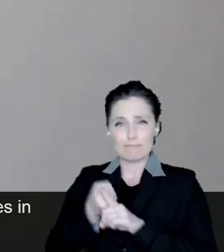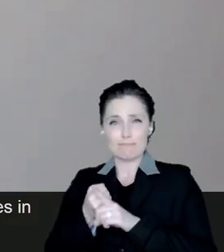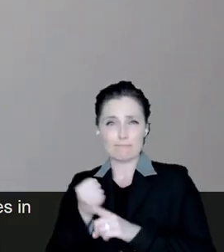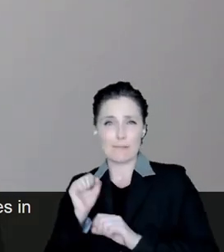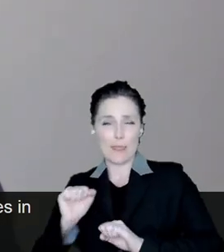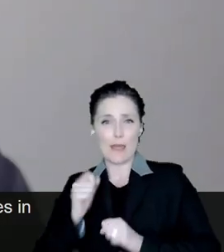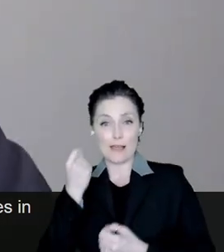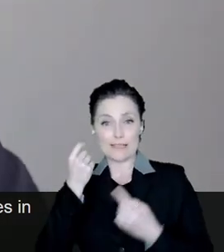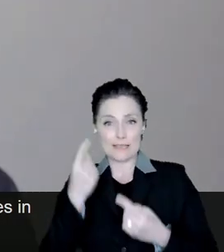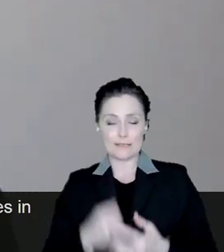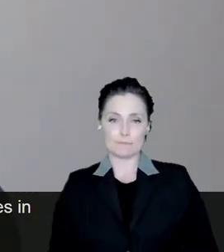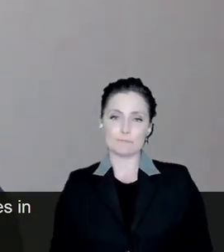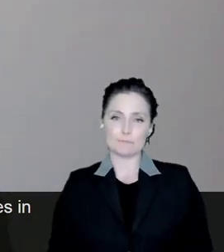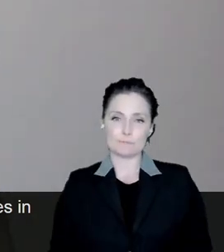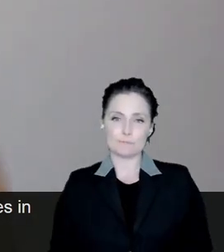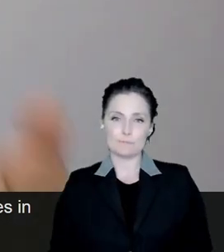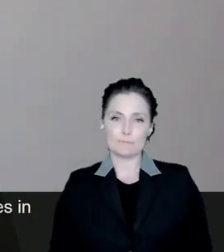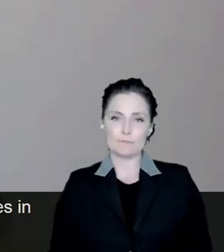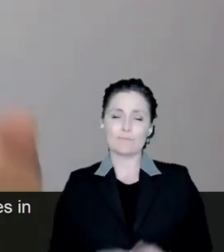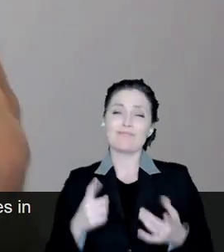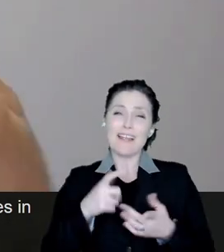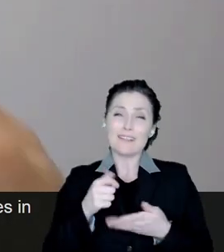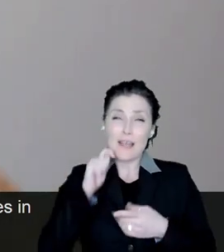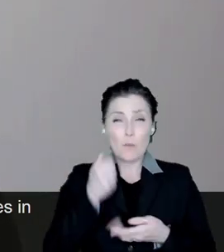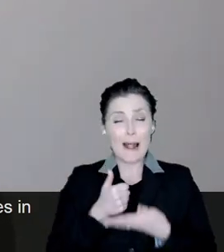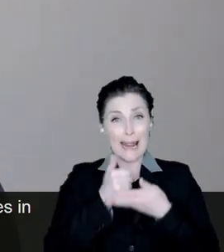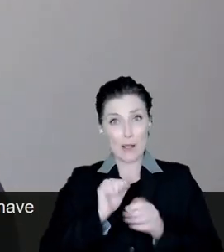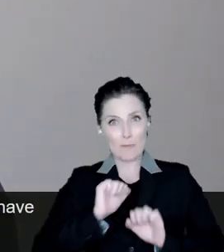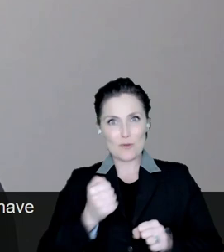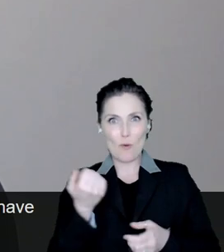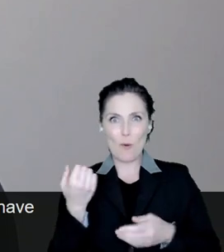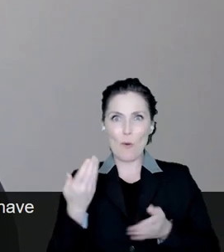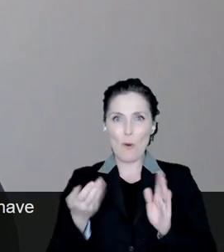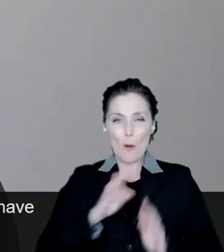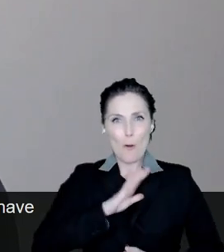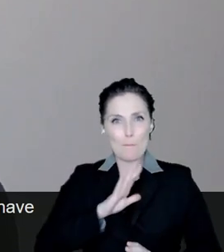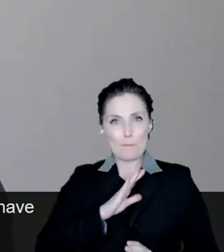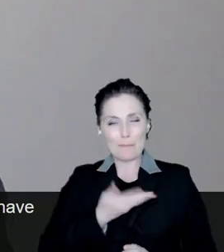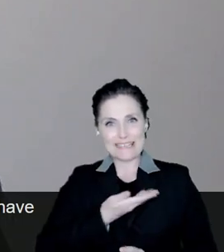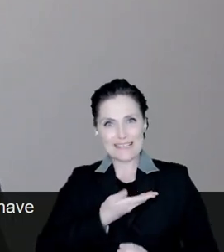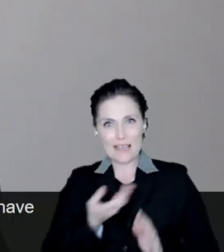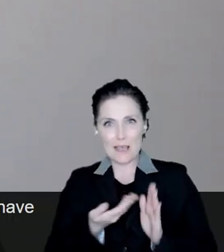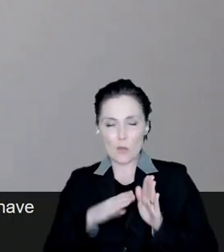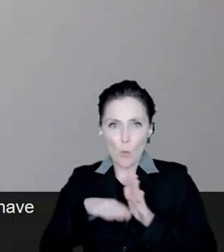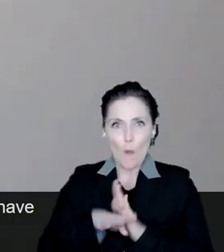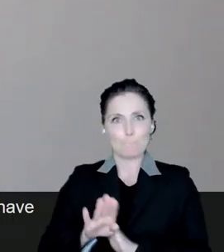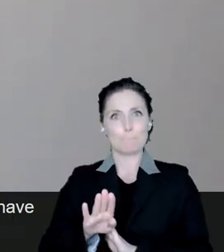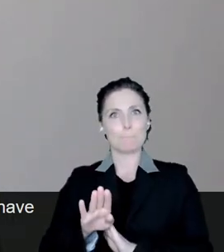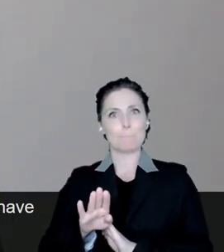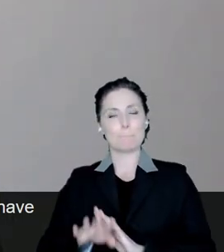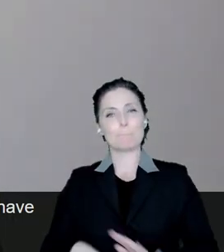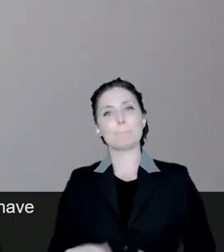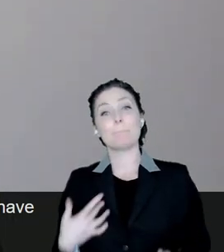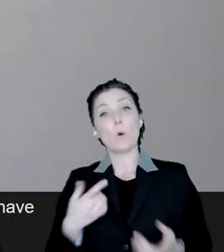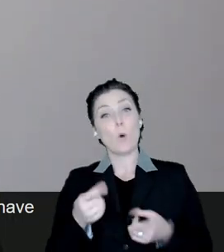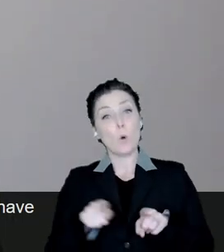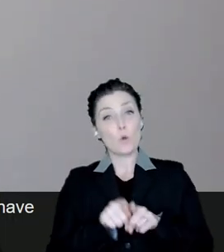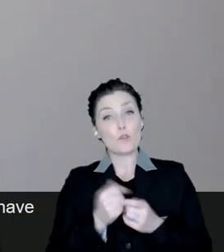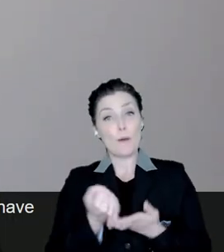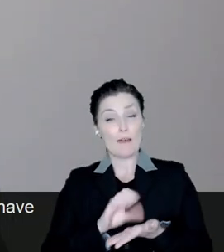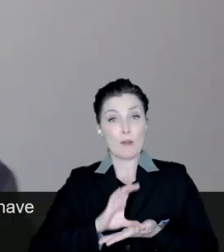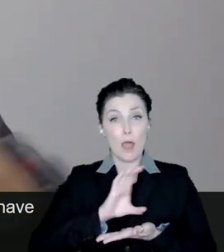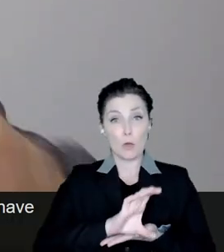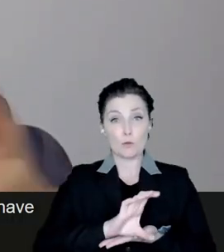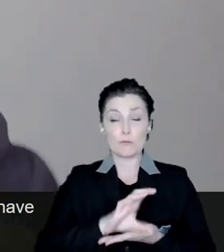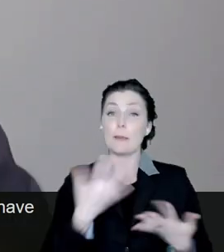I've been mayor. And so that'll help your business flourish and thrive going forward. We've also got loans we've managed to